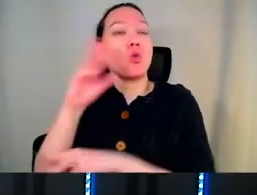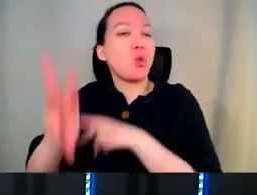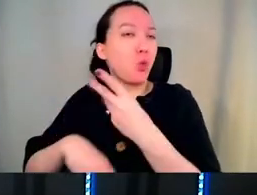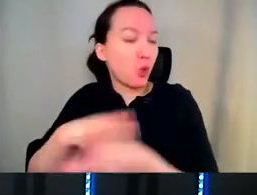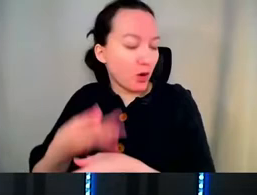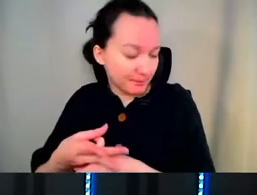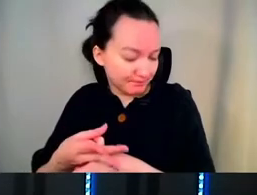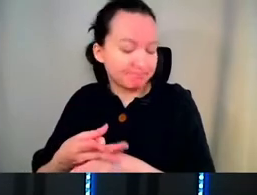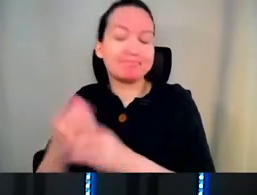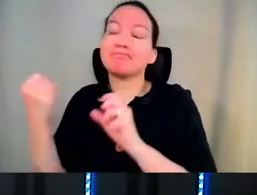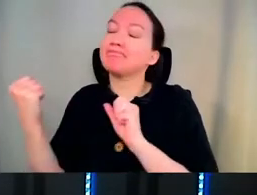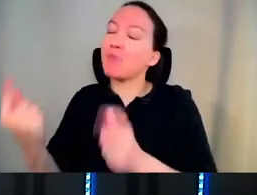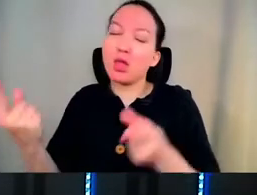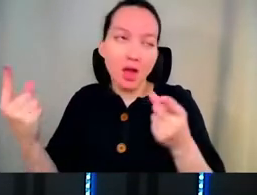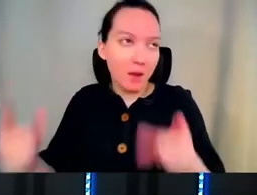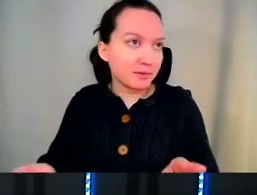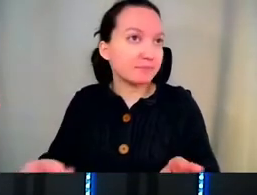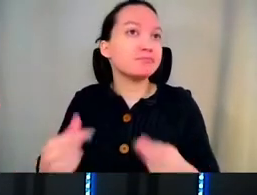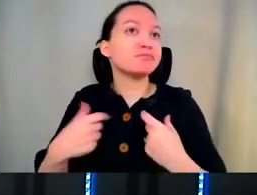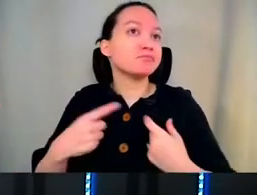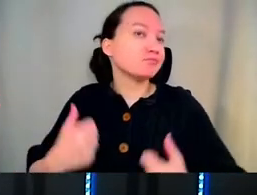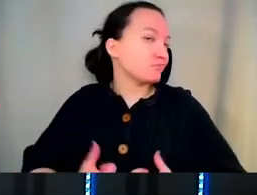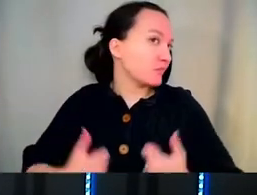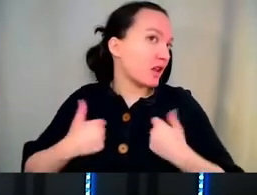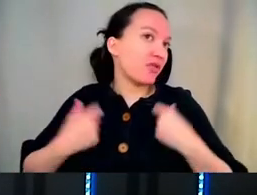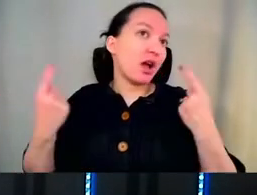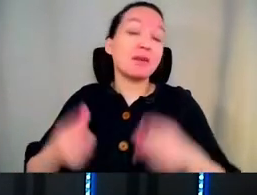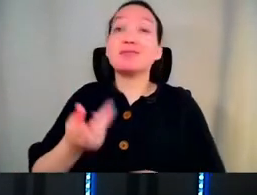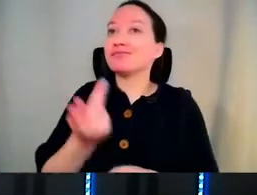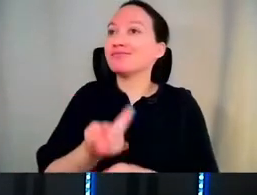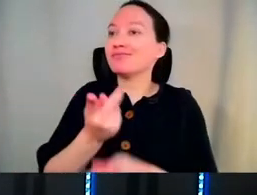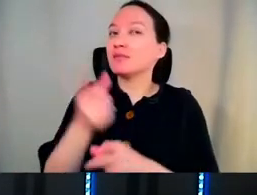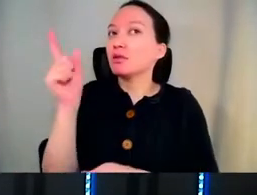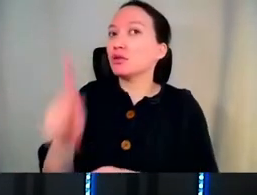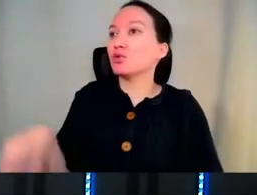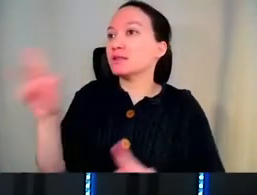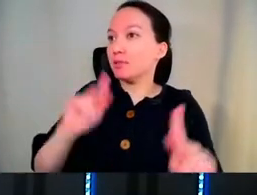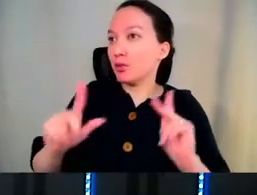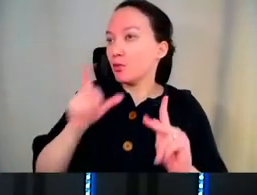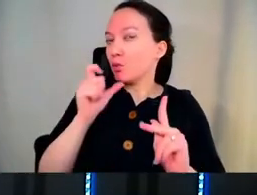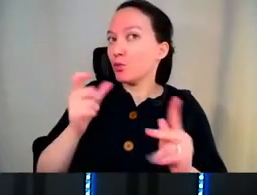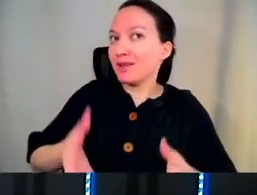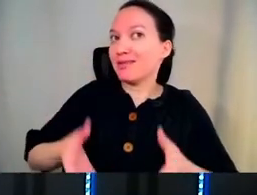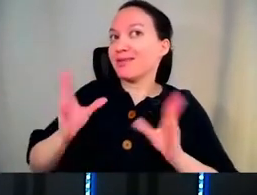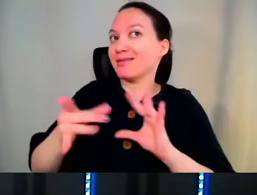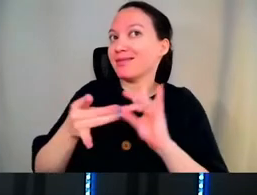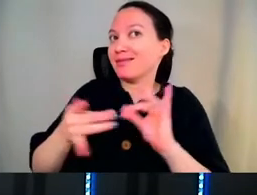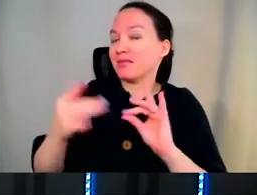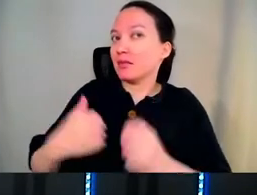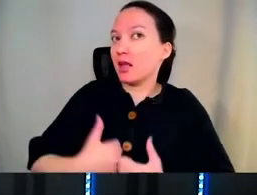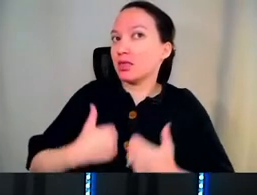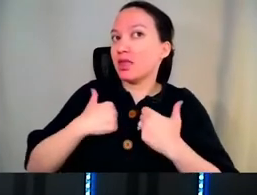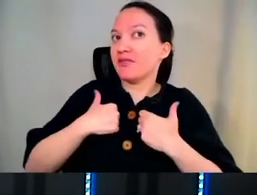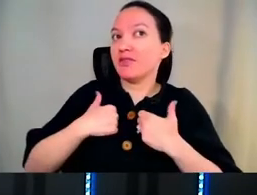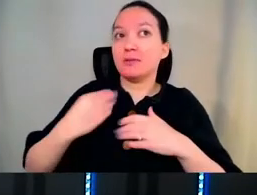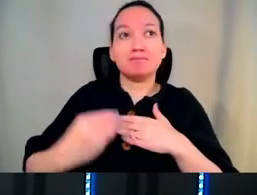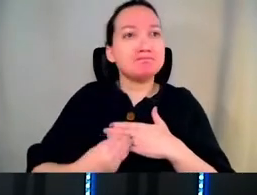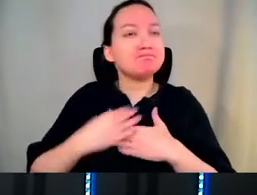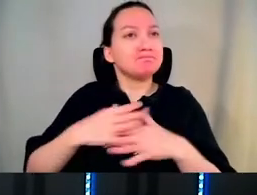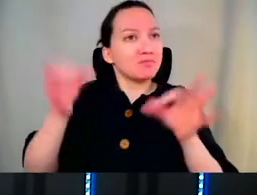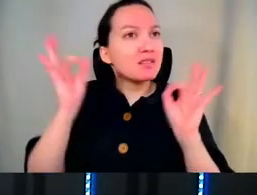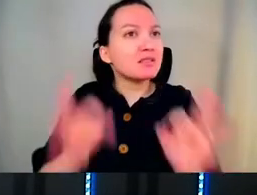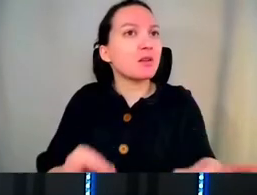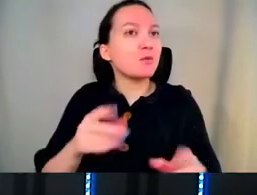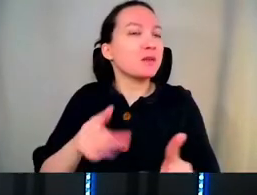has them. It's just a reality of life. We need to be careful about who those people are and what we allow them to speak into our life and make sure that